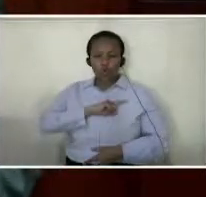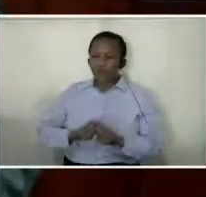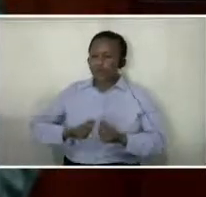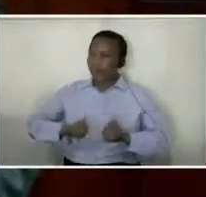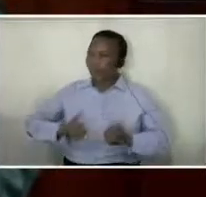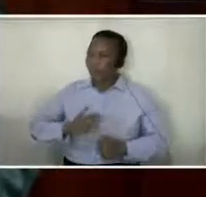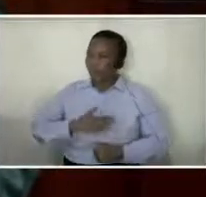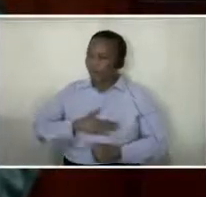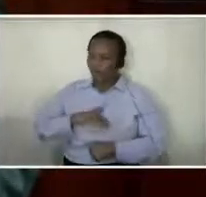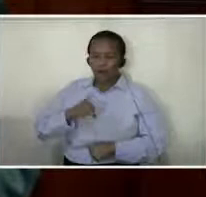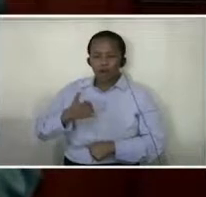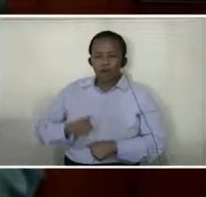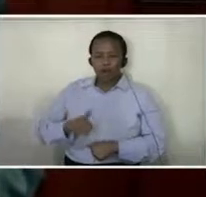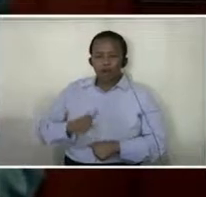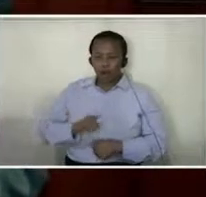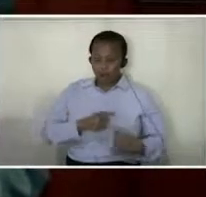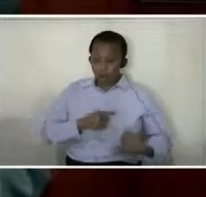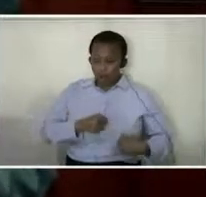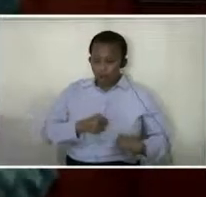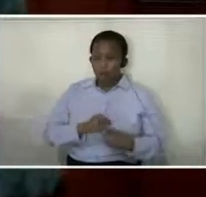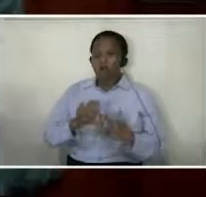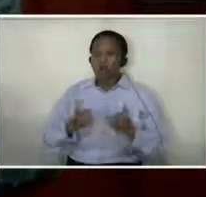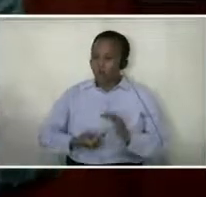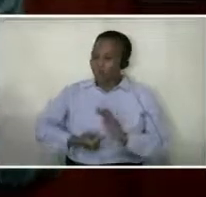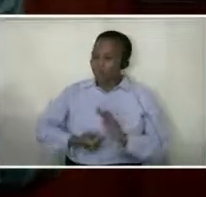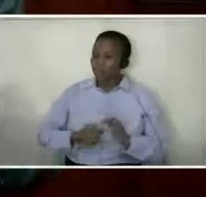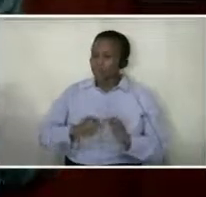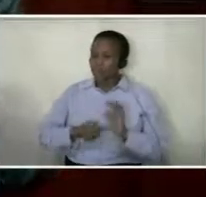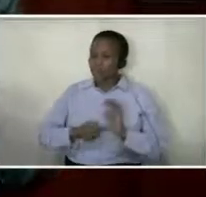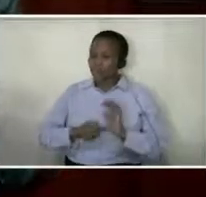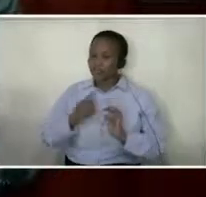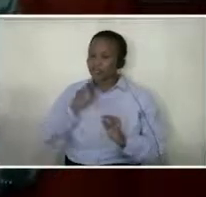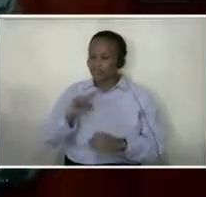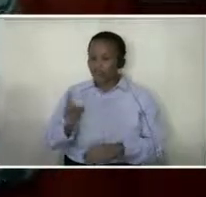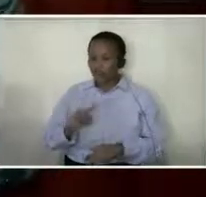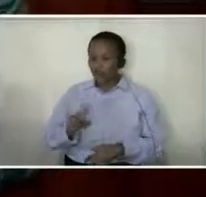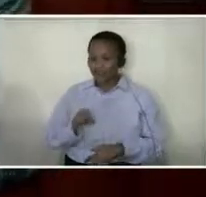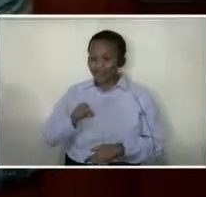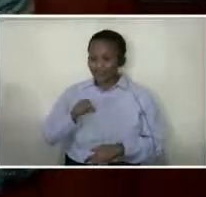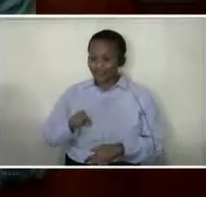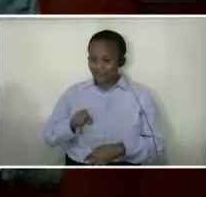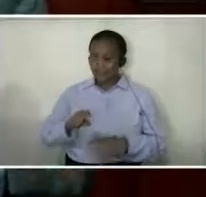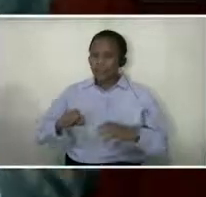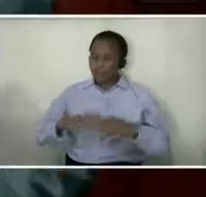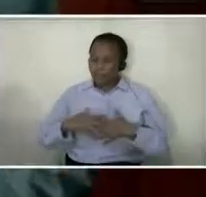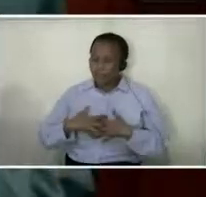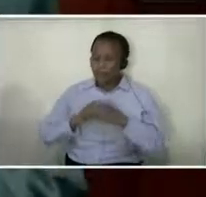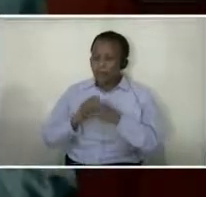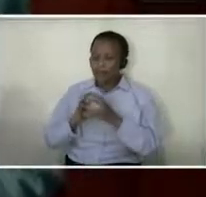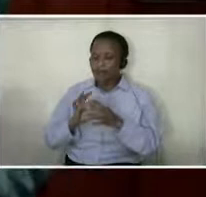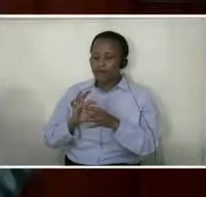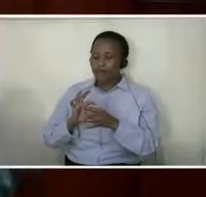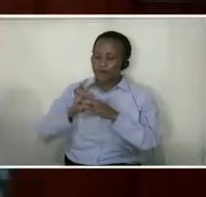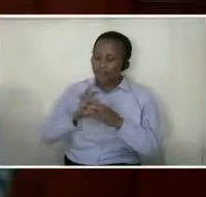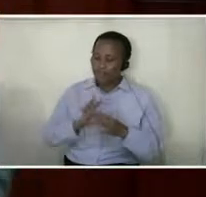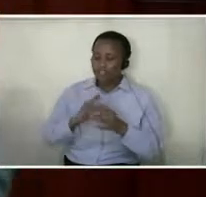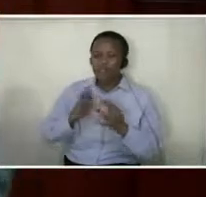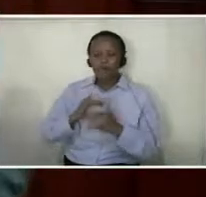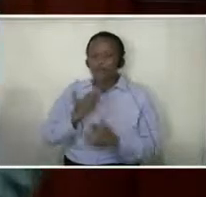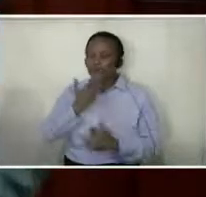it is the fact that this ravaged the already compounded relations between the ANC and the